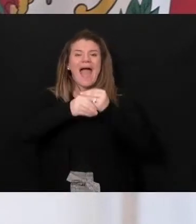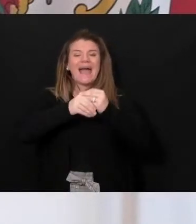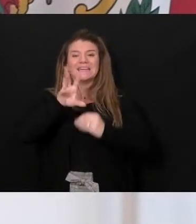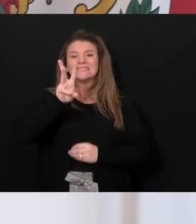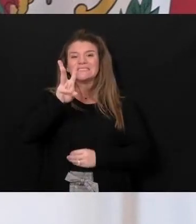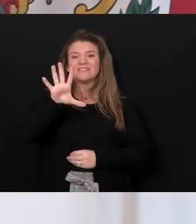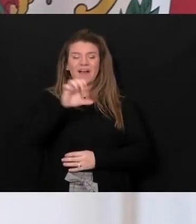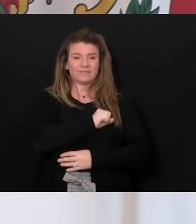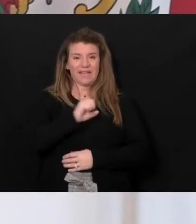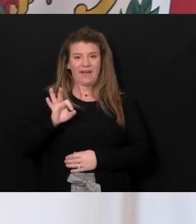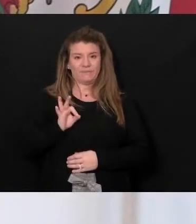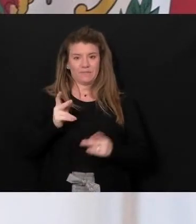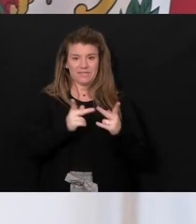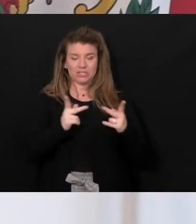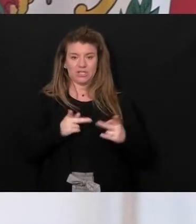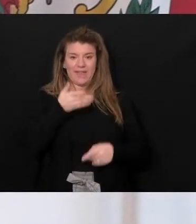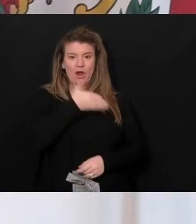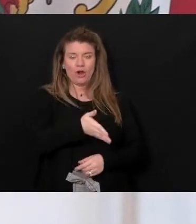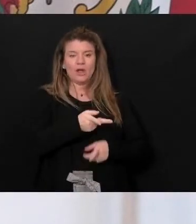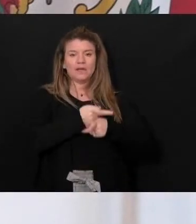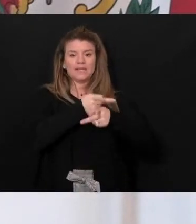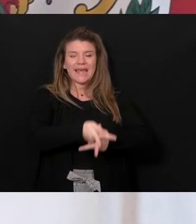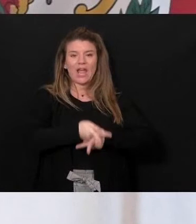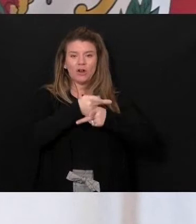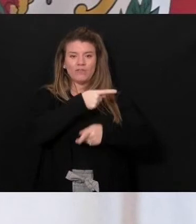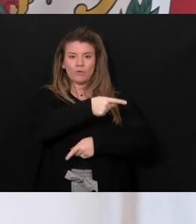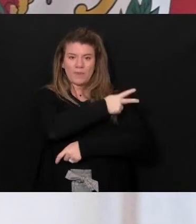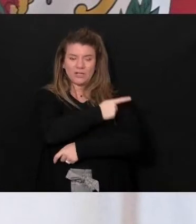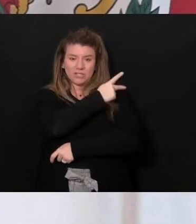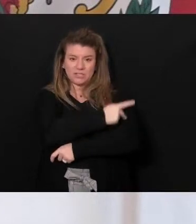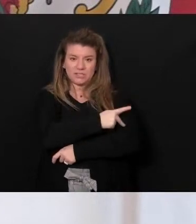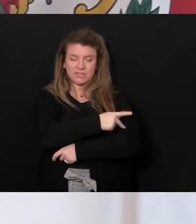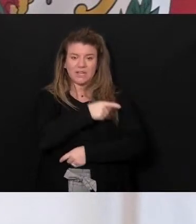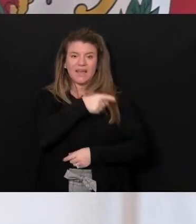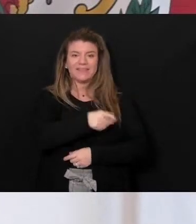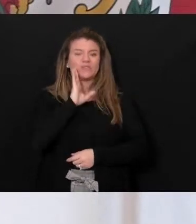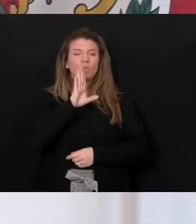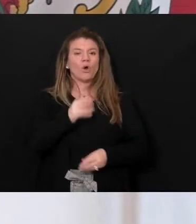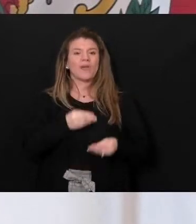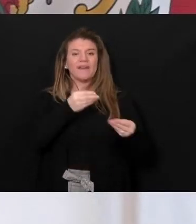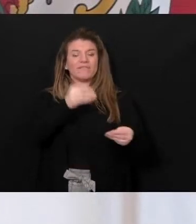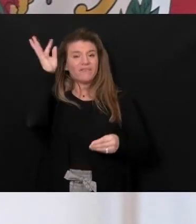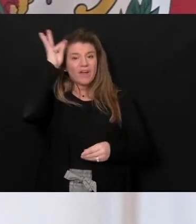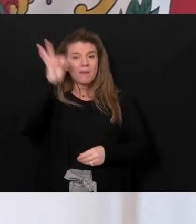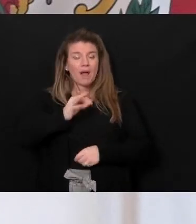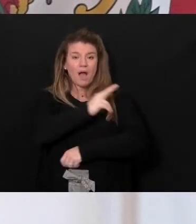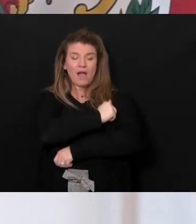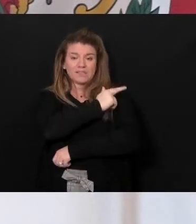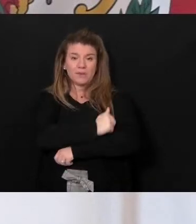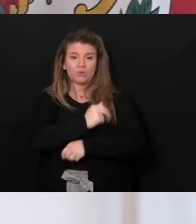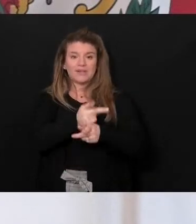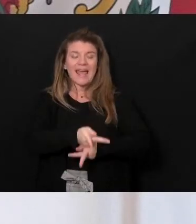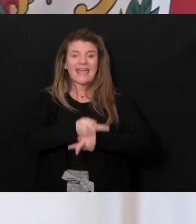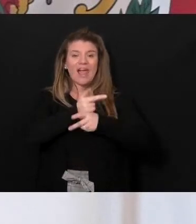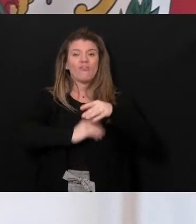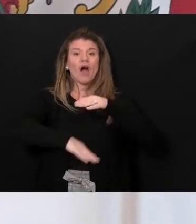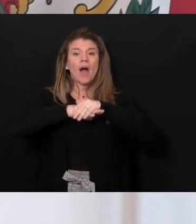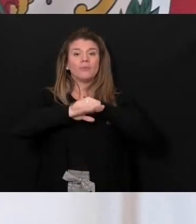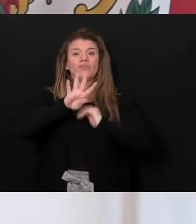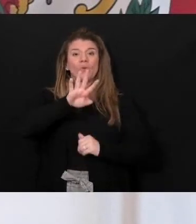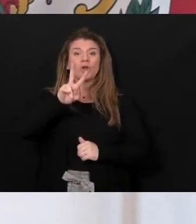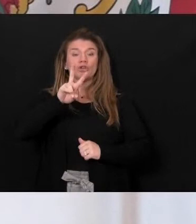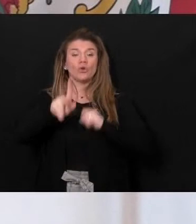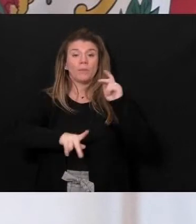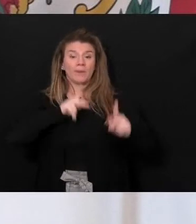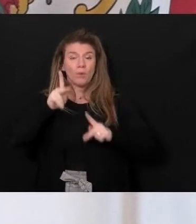65 staff positions to care for these patients. This will enable Fairmont Hospital to care for up to 42